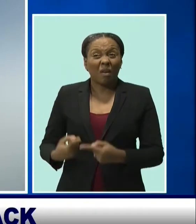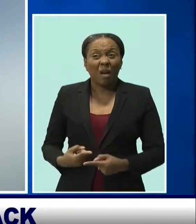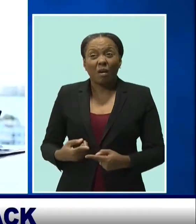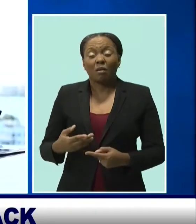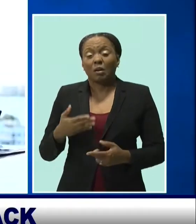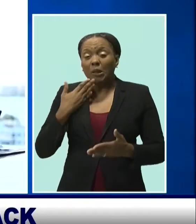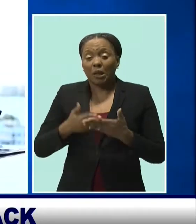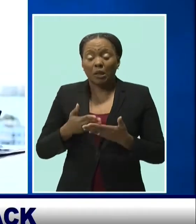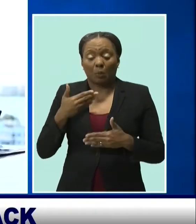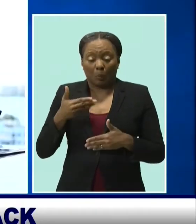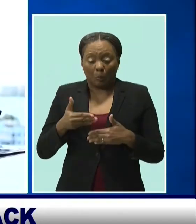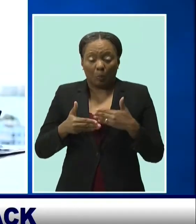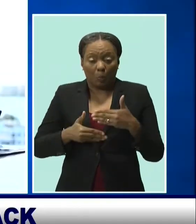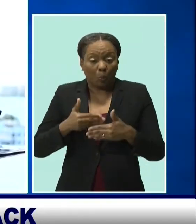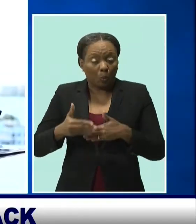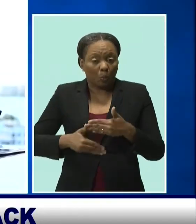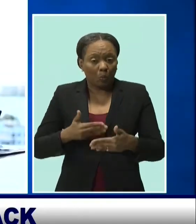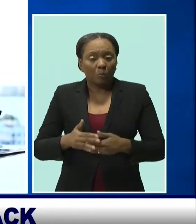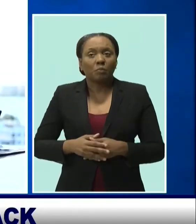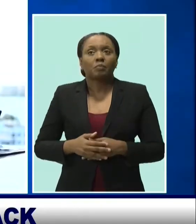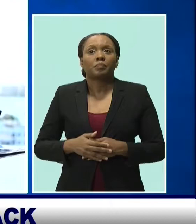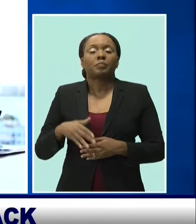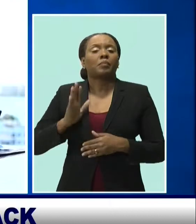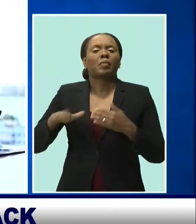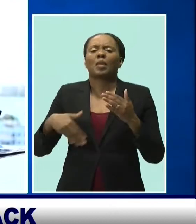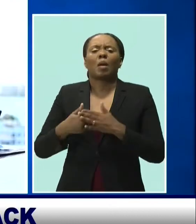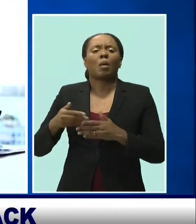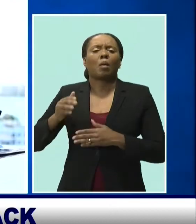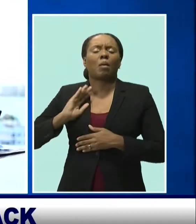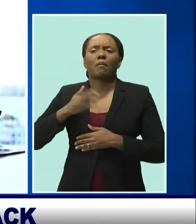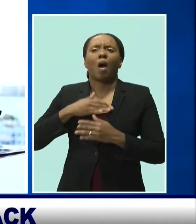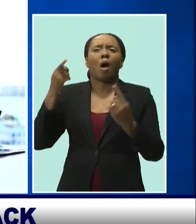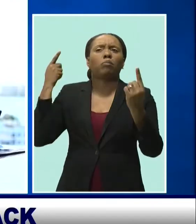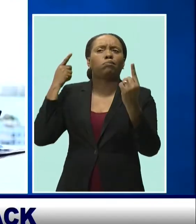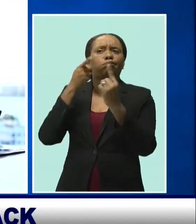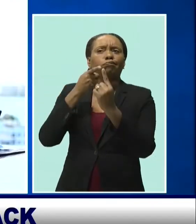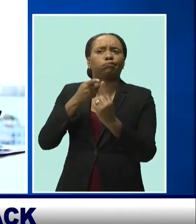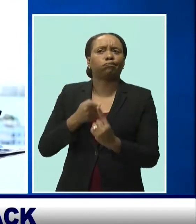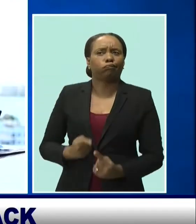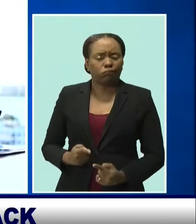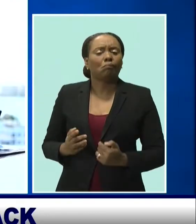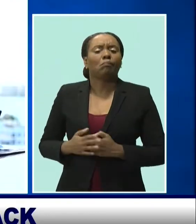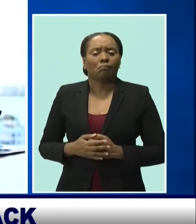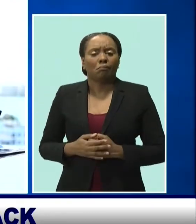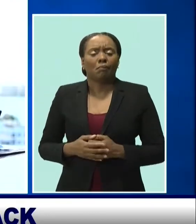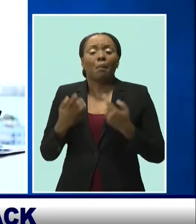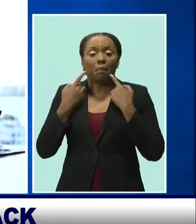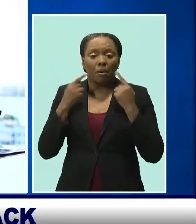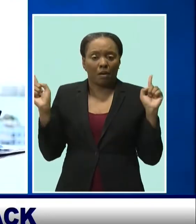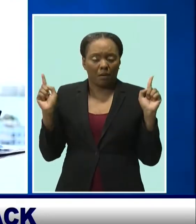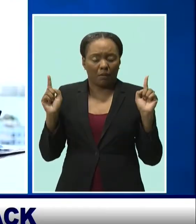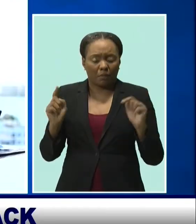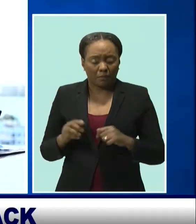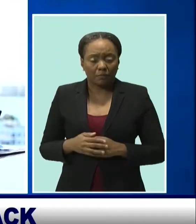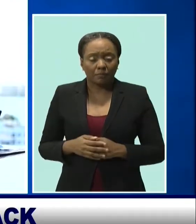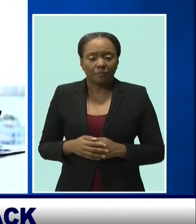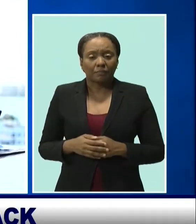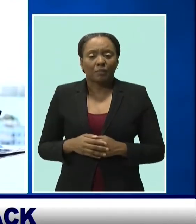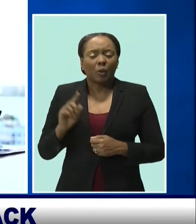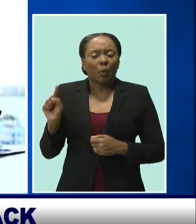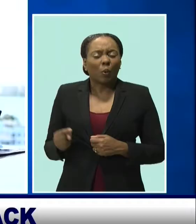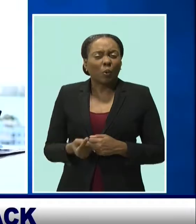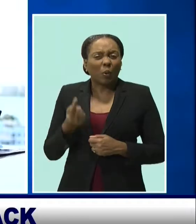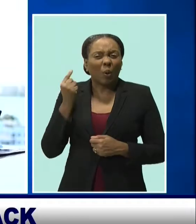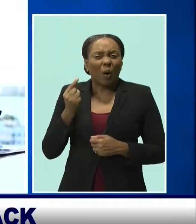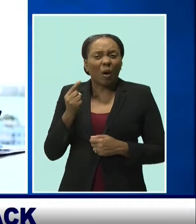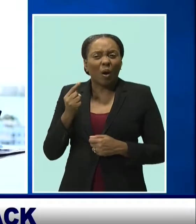program. We have met all our structural benchmarks for end September and October. The only one that is delayed is